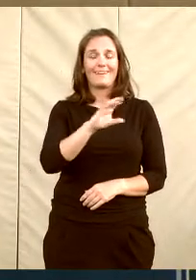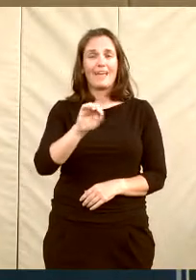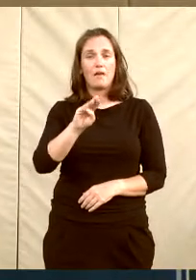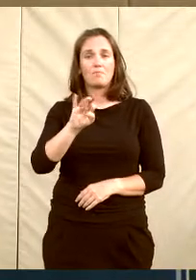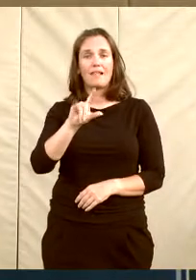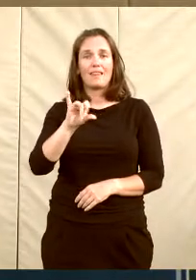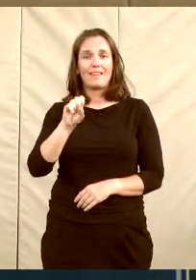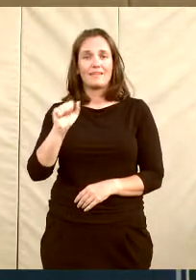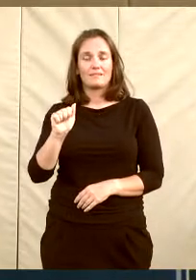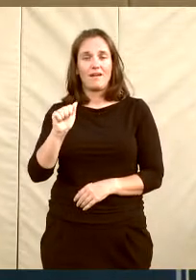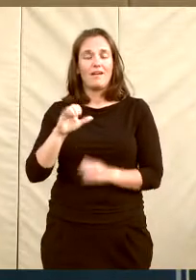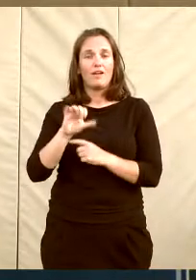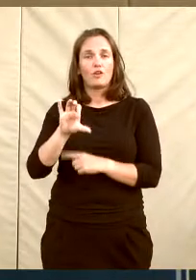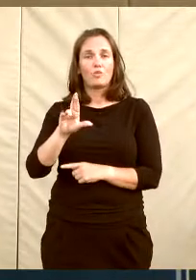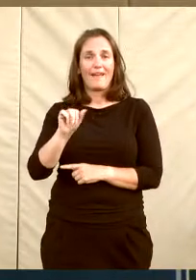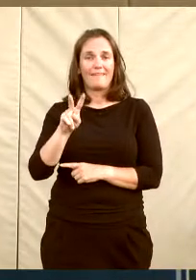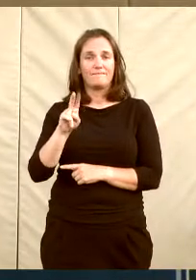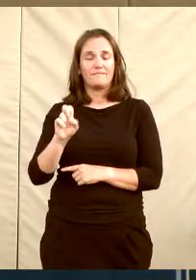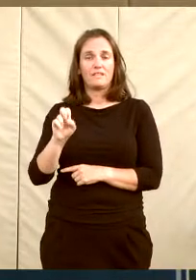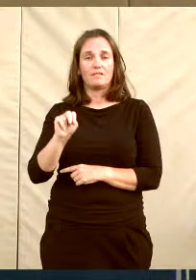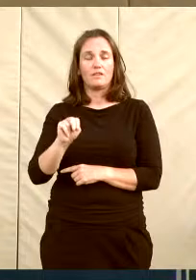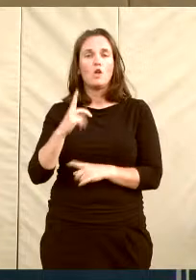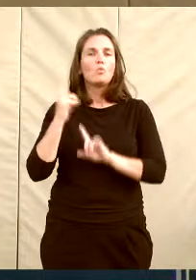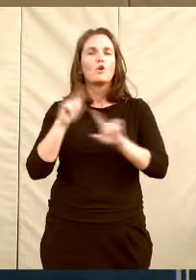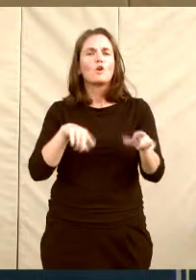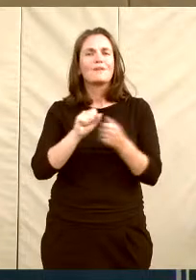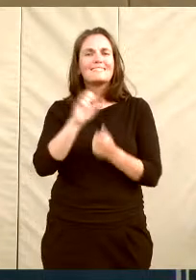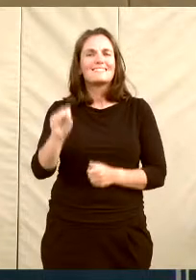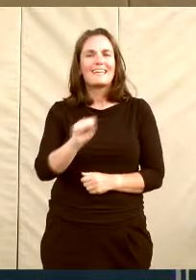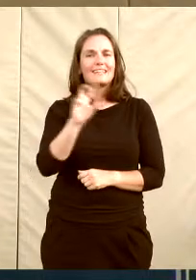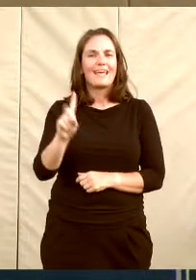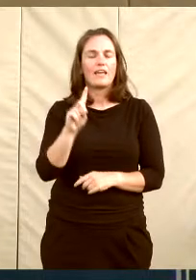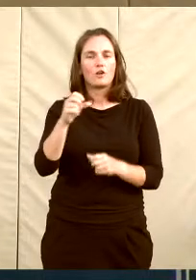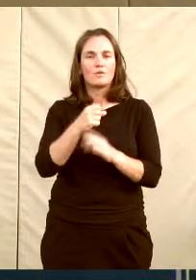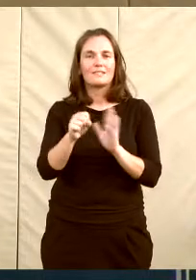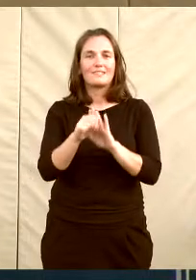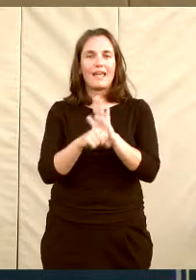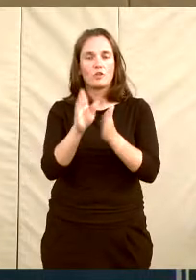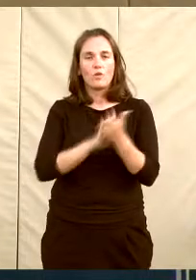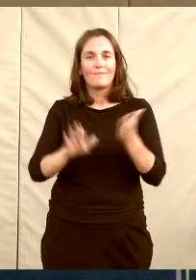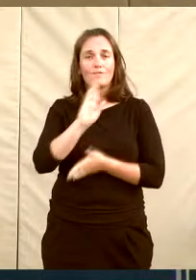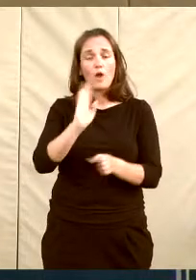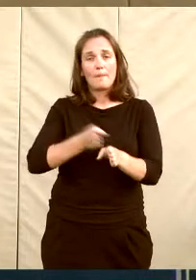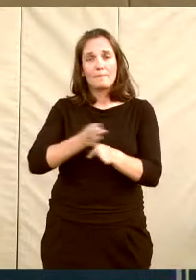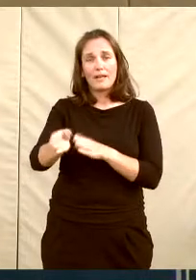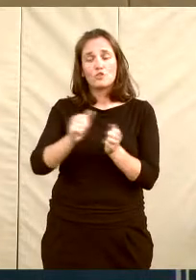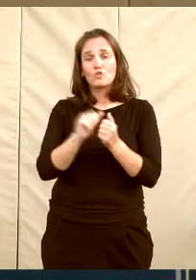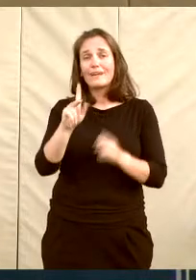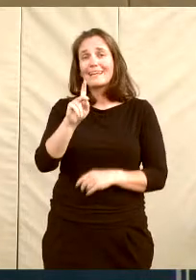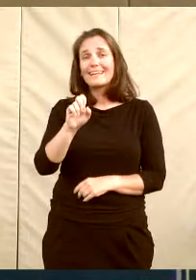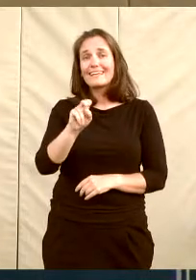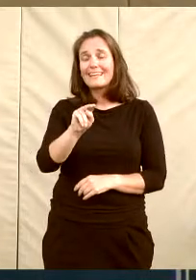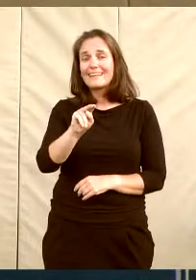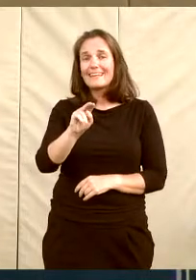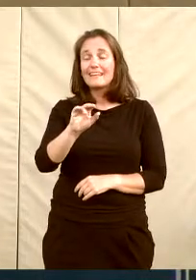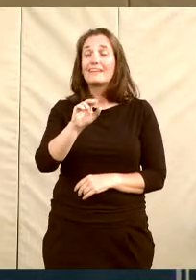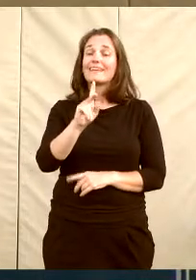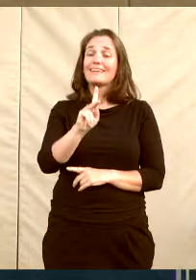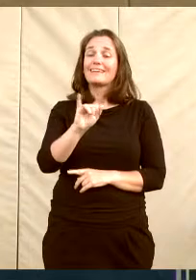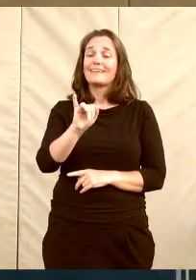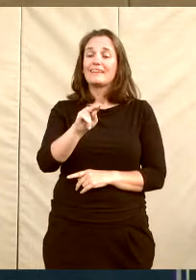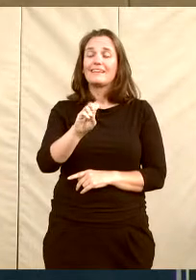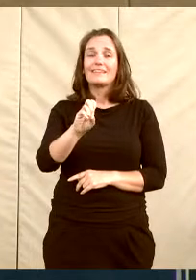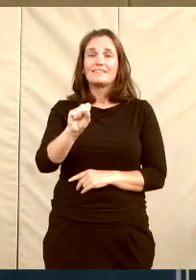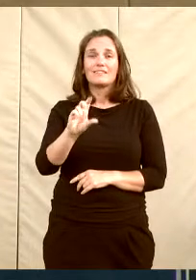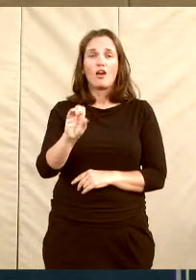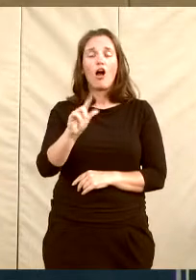San Diego State University as a member of the Honors College and majoring in kinesiology with an emphasis in pre-physical